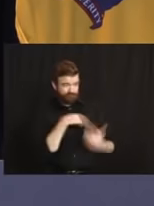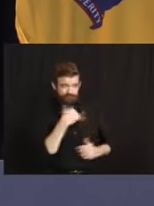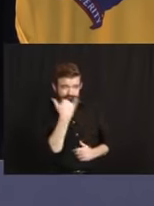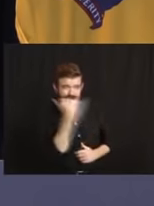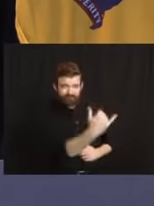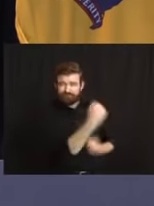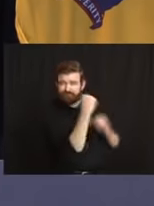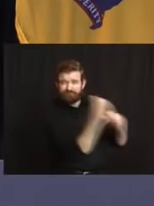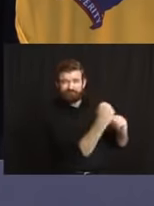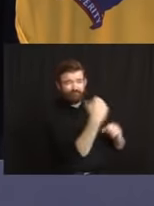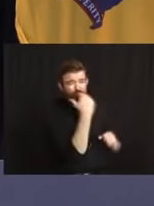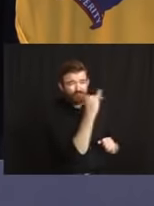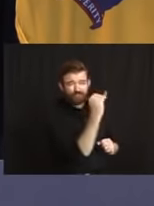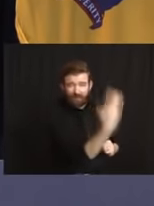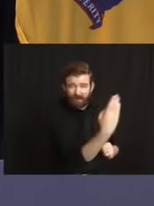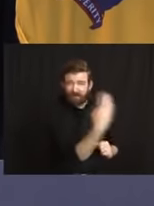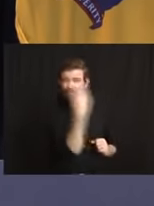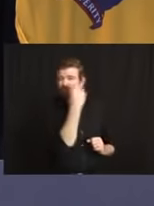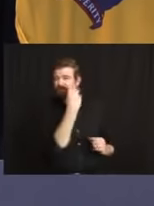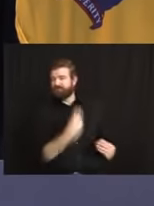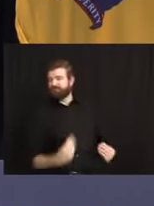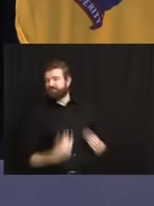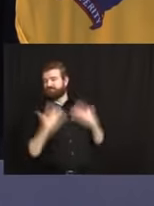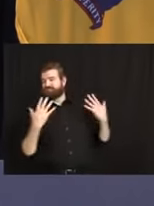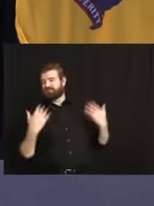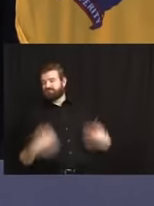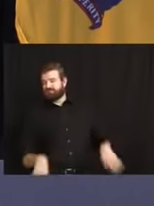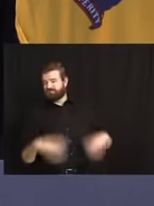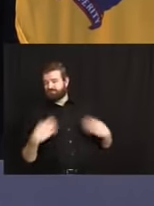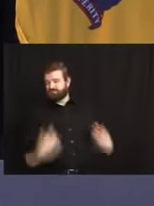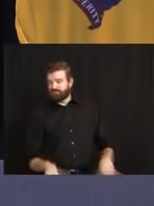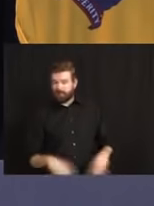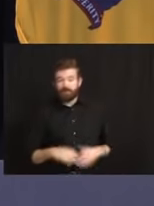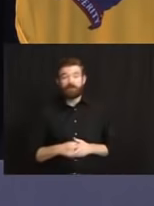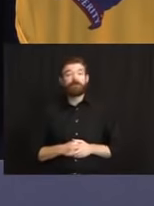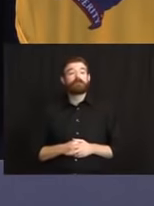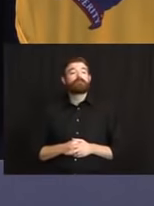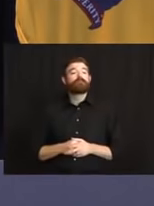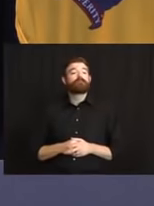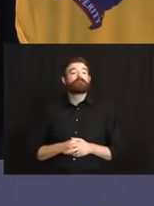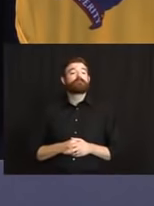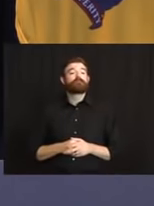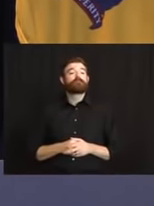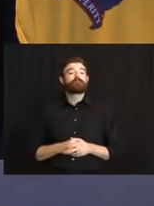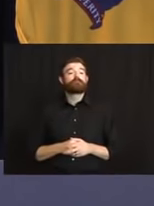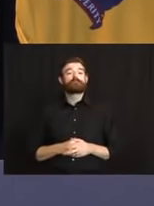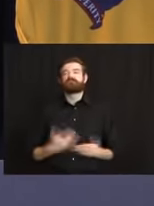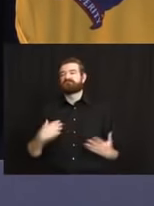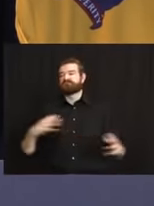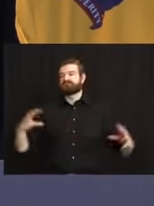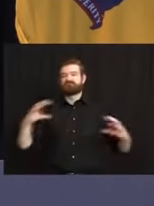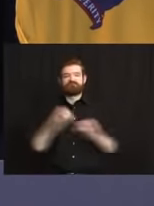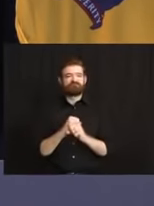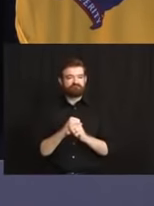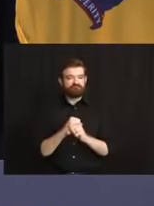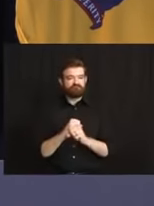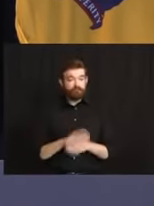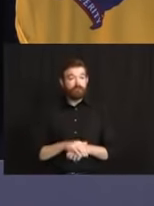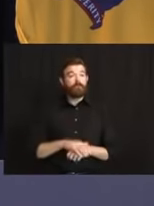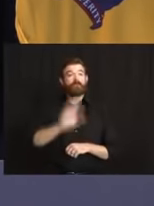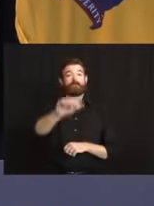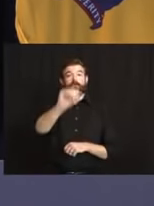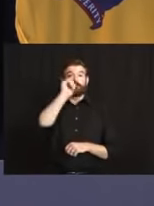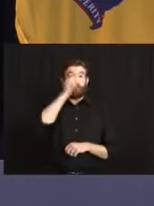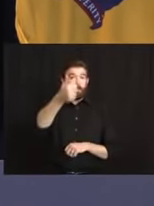So a couple of things in closing. Before I mask up, Mahan reminds me we're together. Tomorrow's a little unusual at 3:30. 3:30